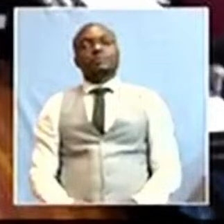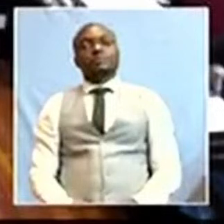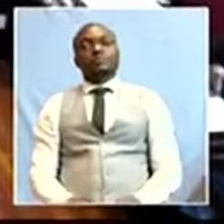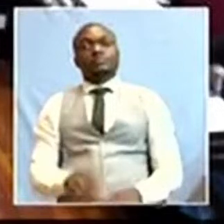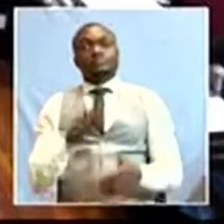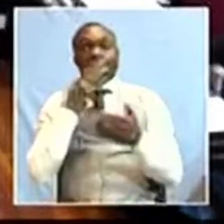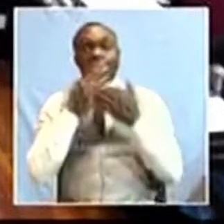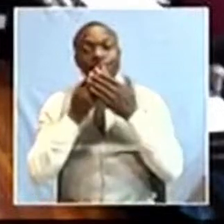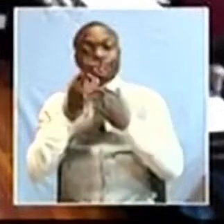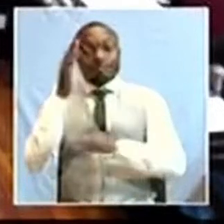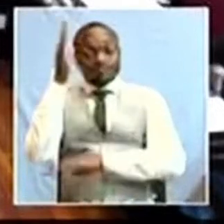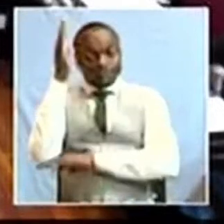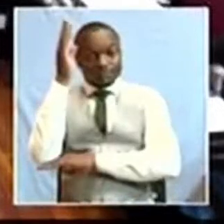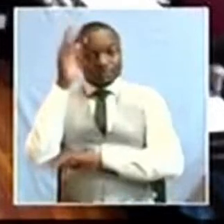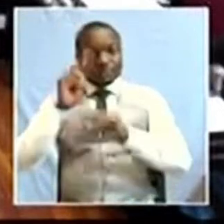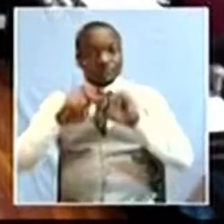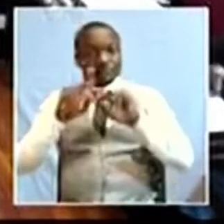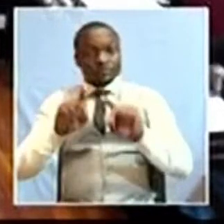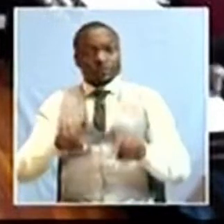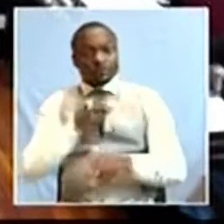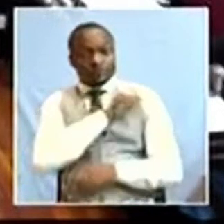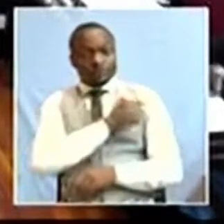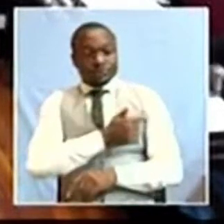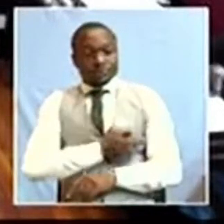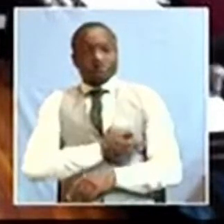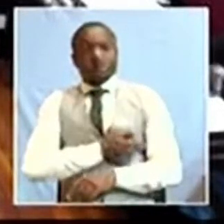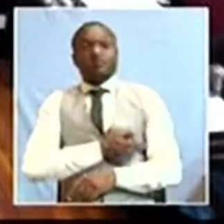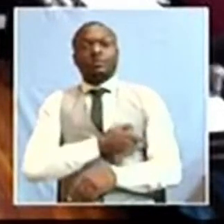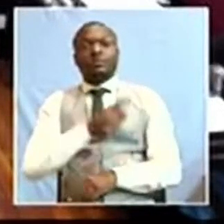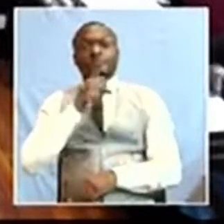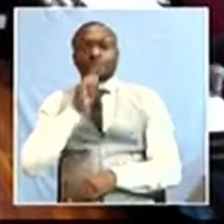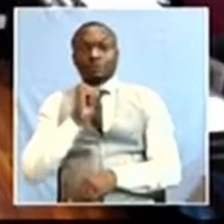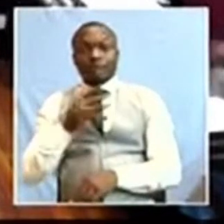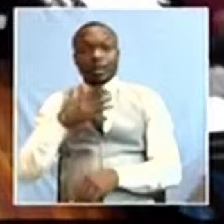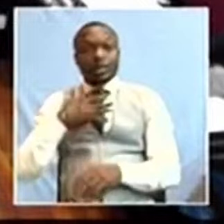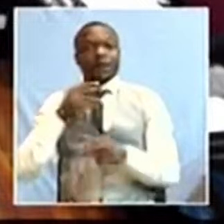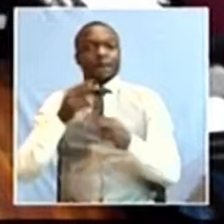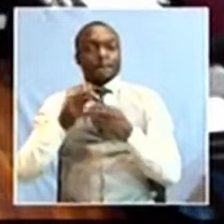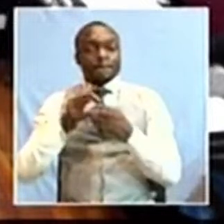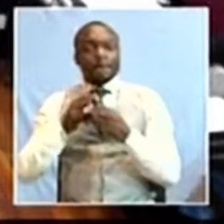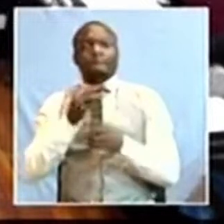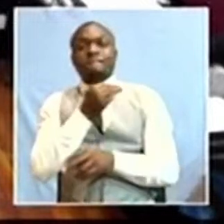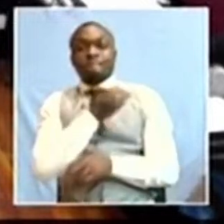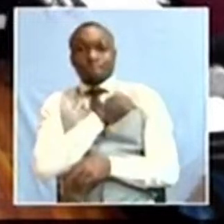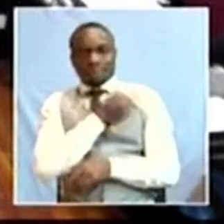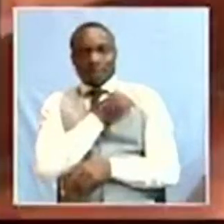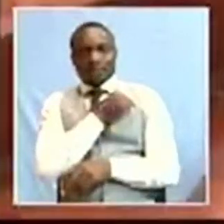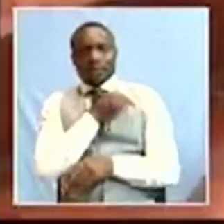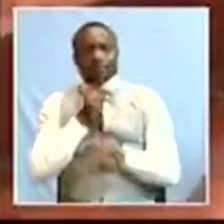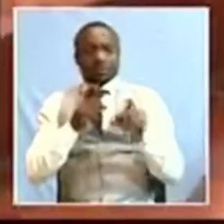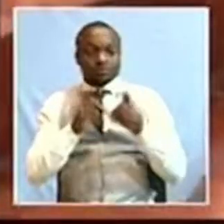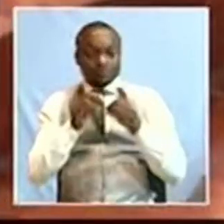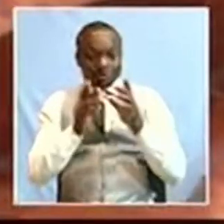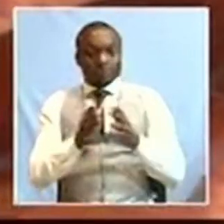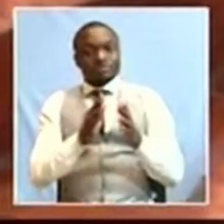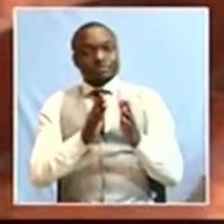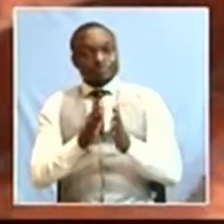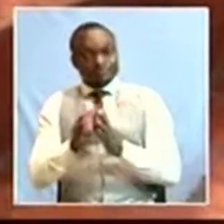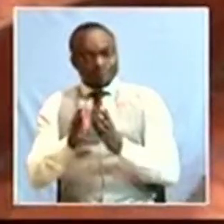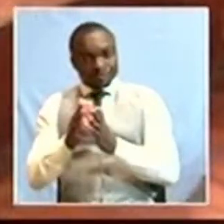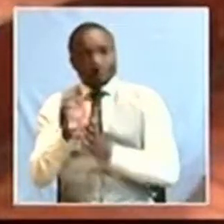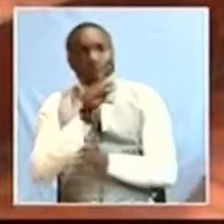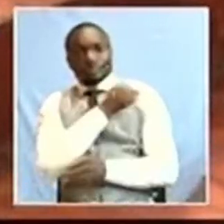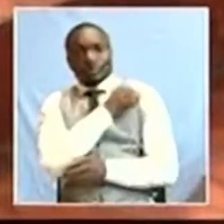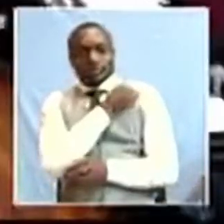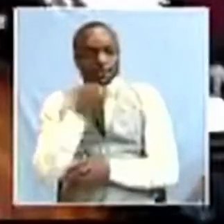Good afternoon, Chair, ladies and gentlemen. My name is Maria Mwandalesa. I'm the Director of Planning from MONZE Town